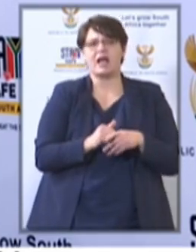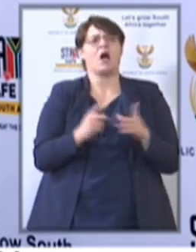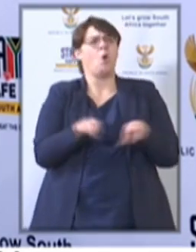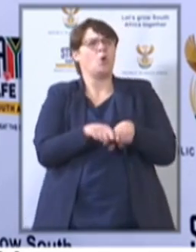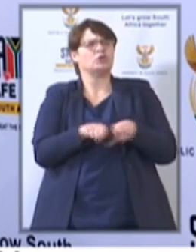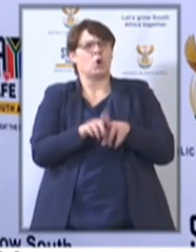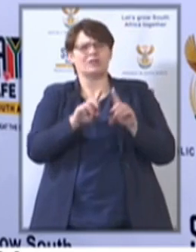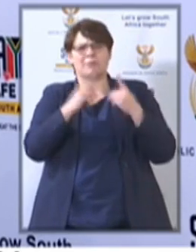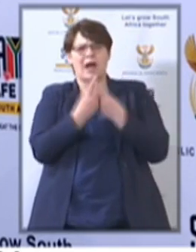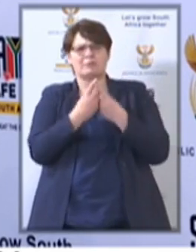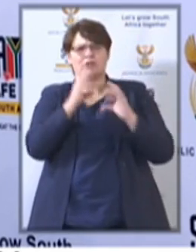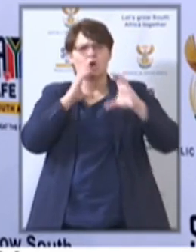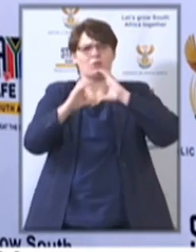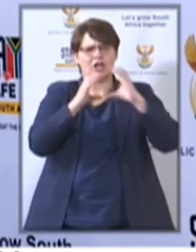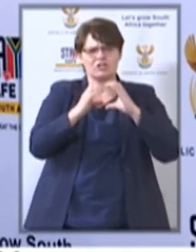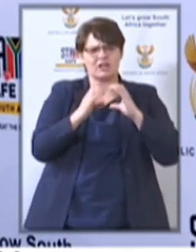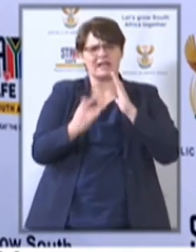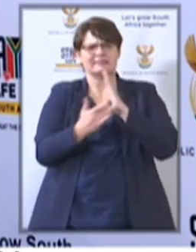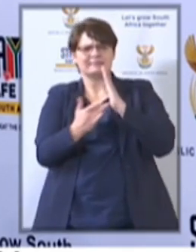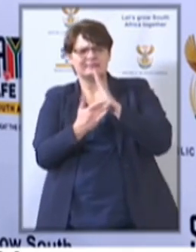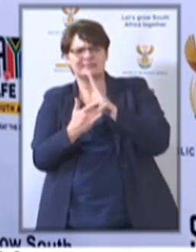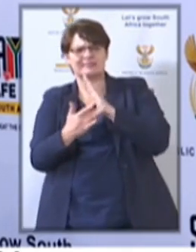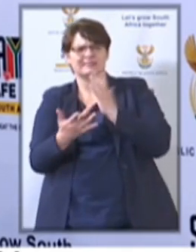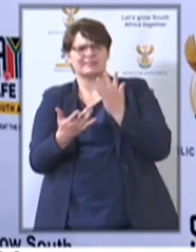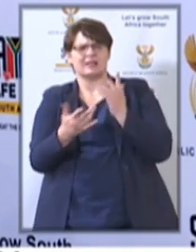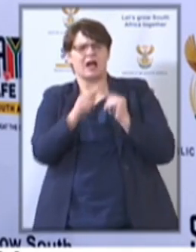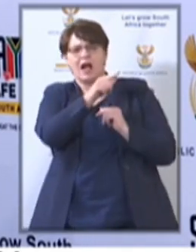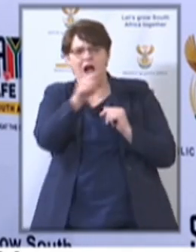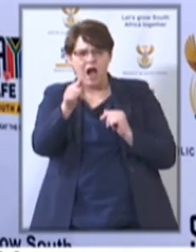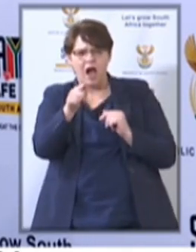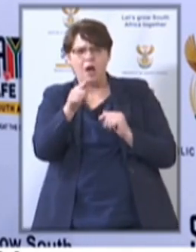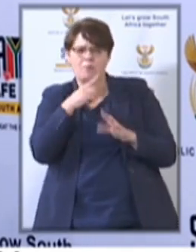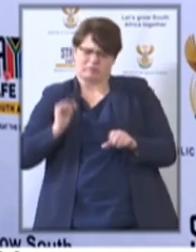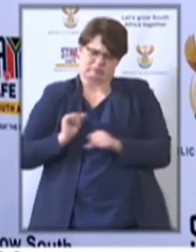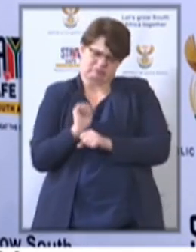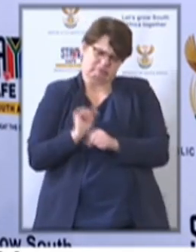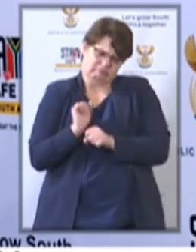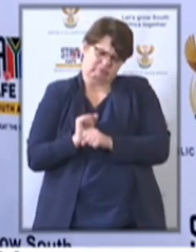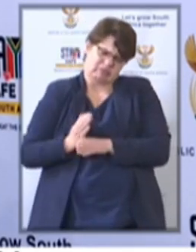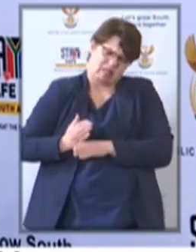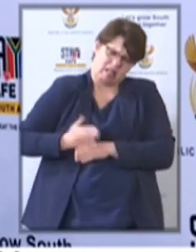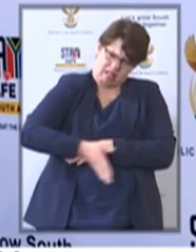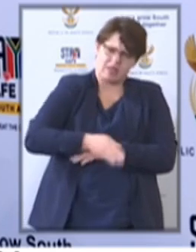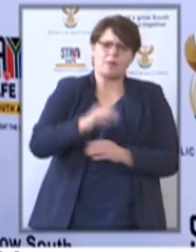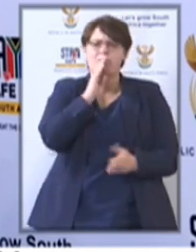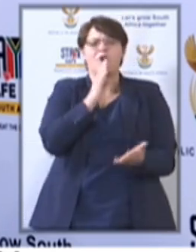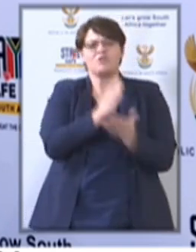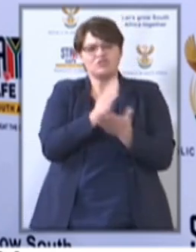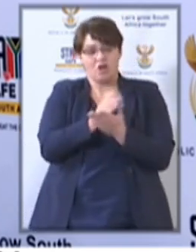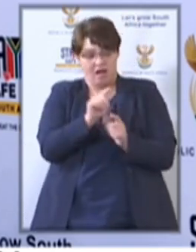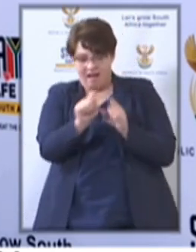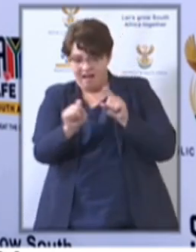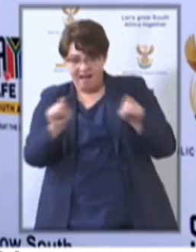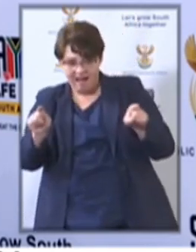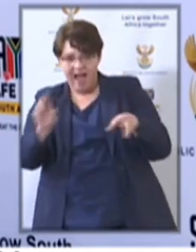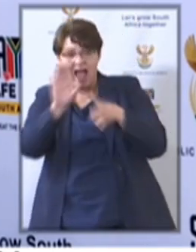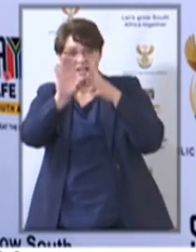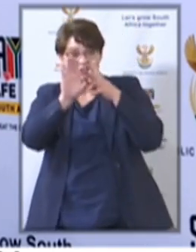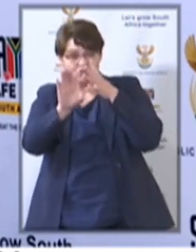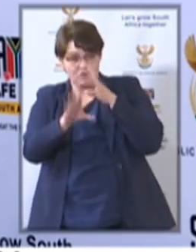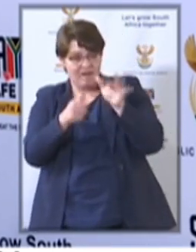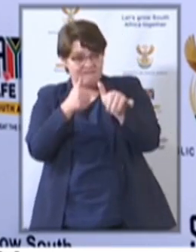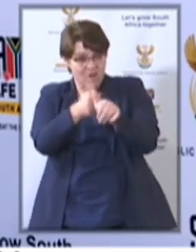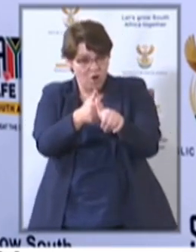the Department of Communications and Digital Technologies are working effortlessly to get all sites that adhere to the criteria